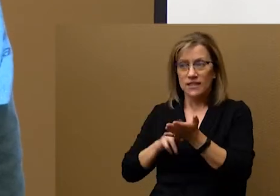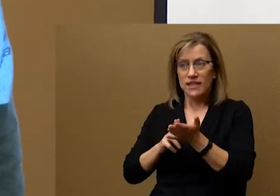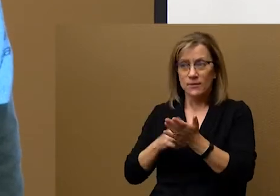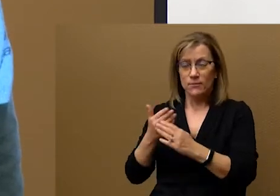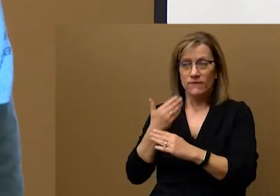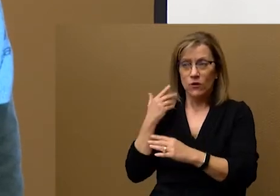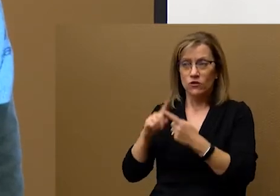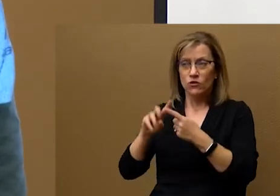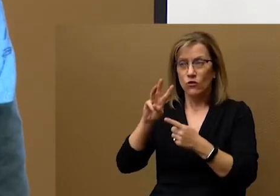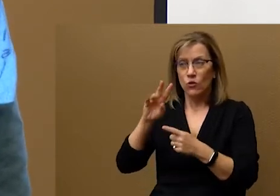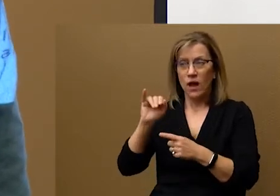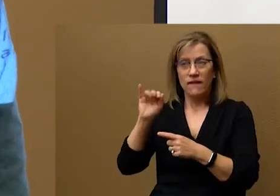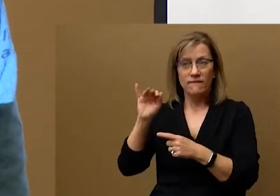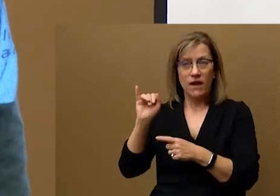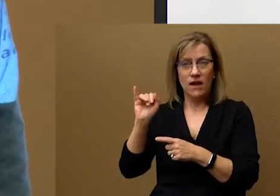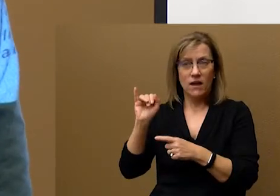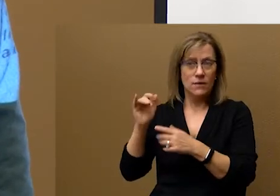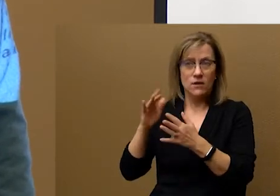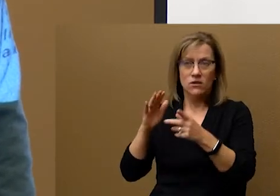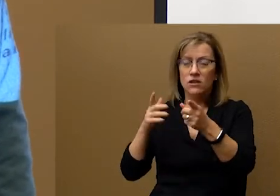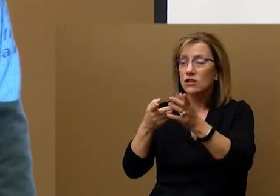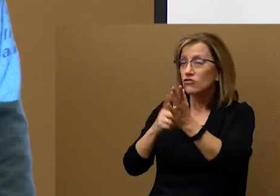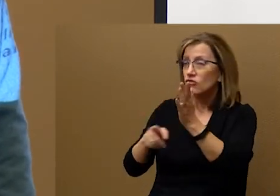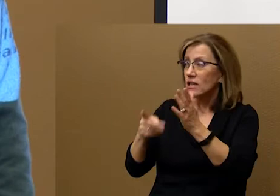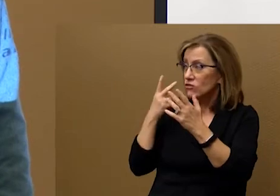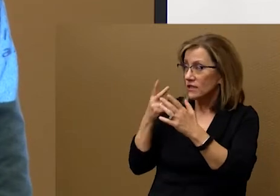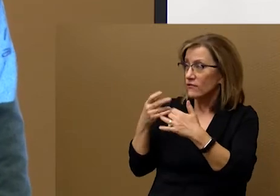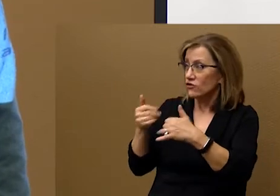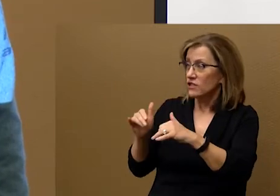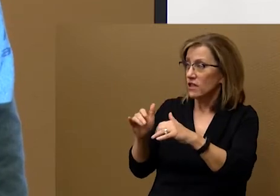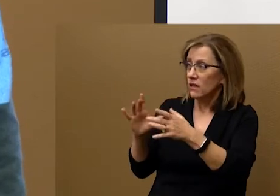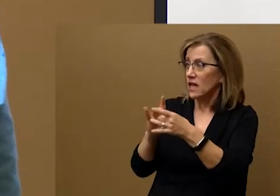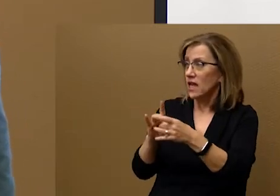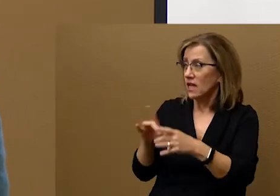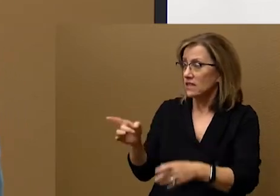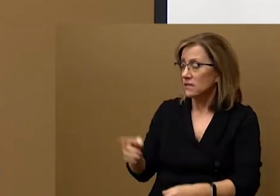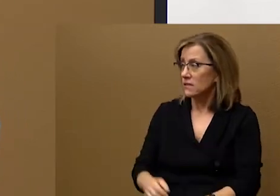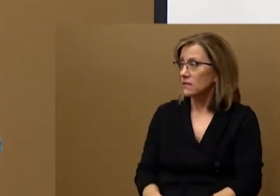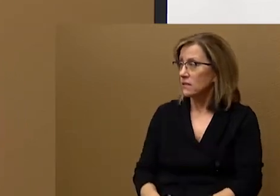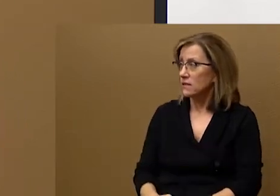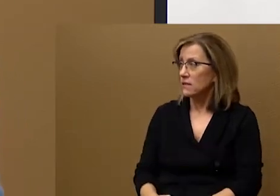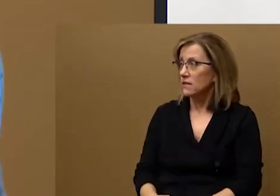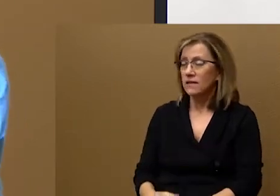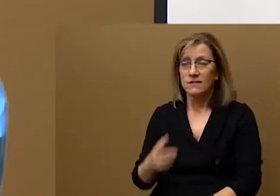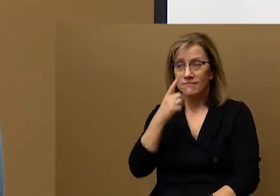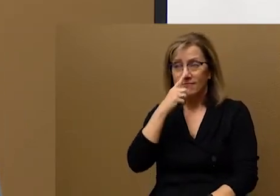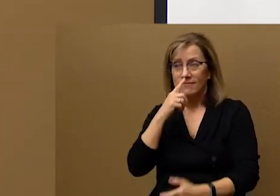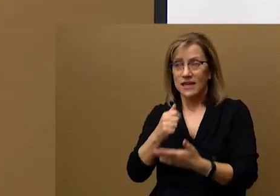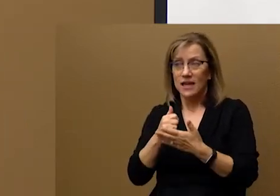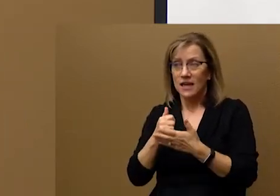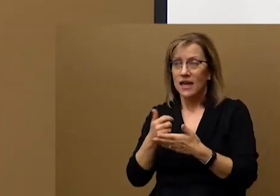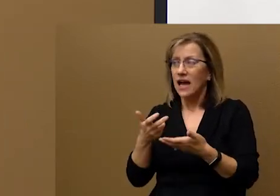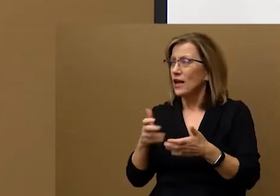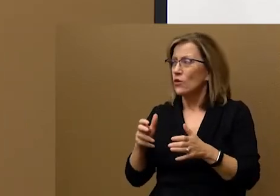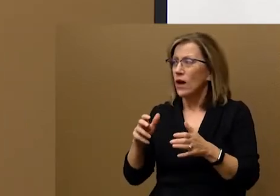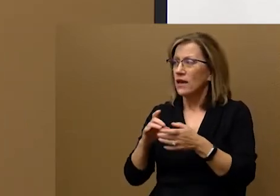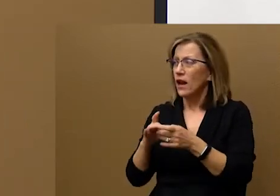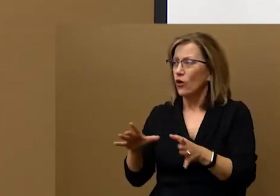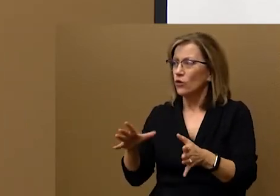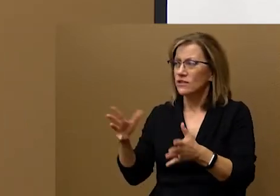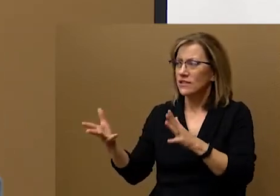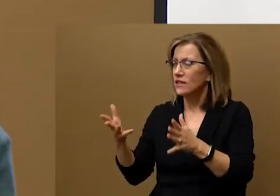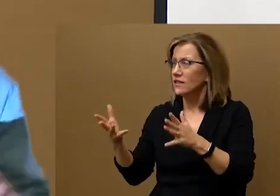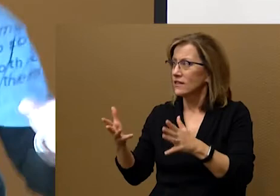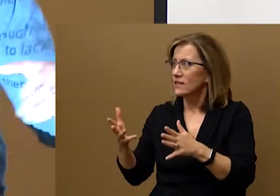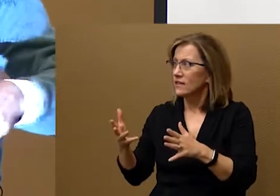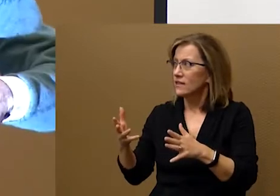Probably I'm not signed in. I was signed in before to Wi-Fi, but for some sec. Yeah, see if you're still signed in on the Wi-Fi. Can you help me with that?